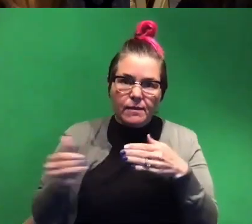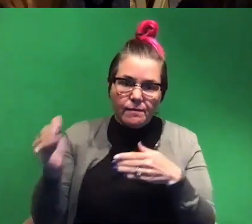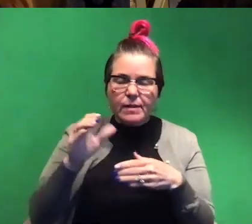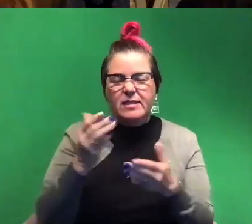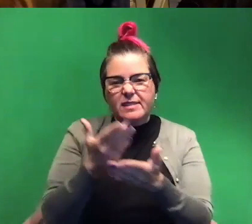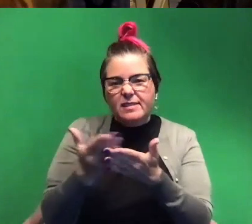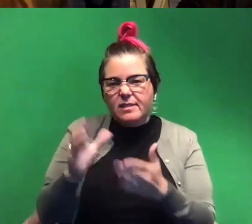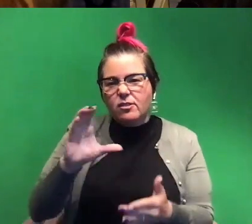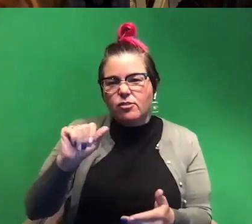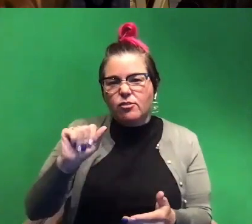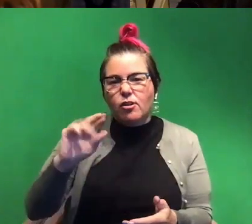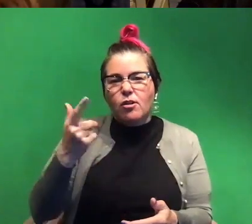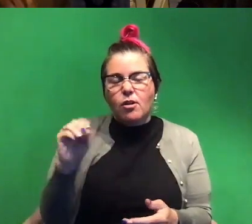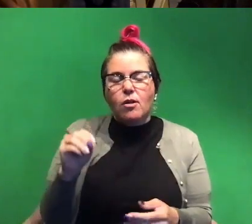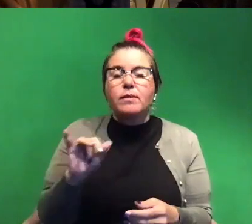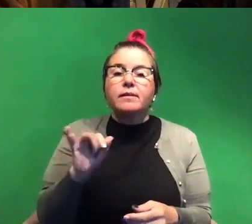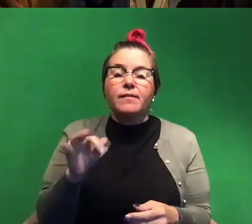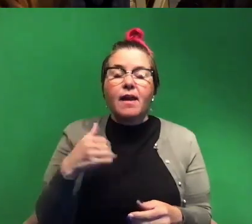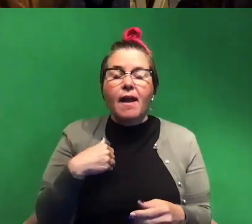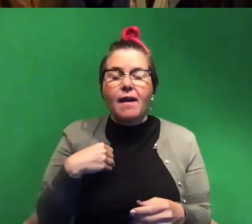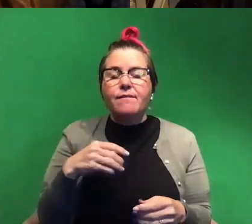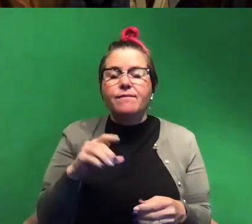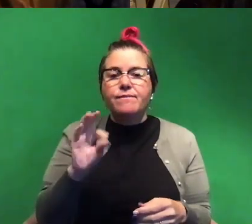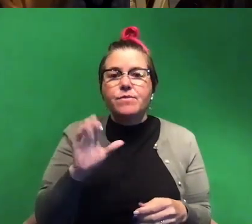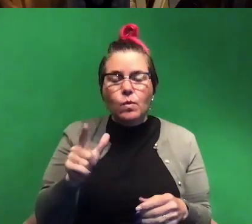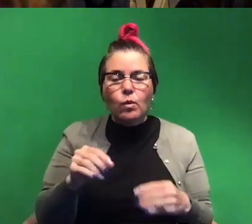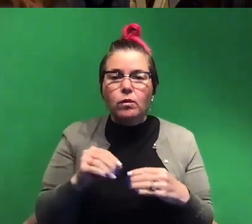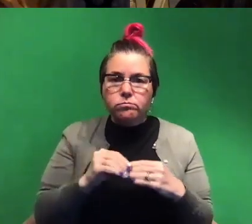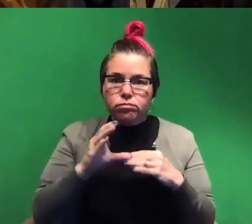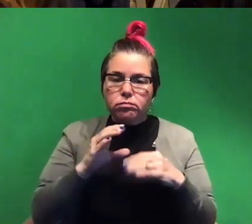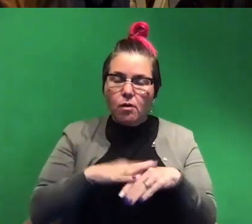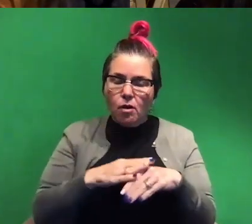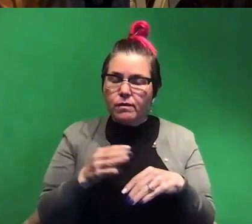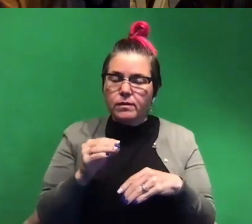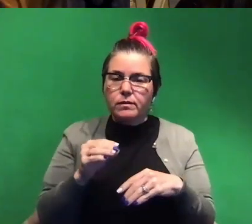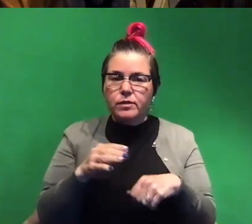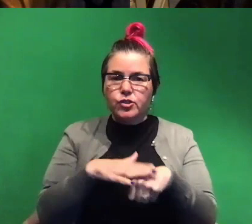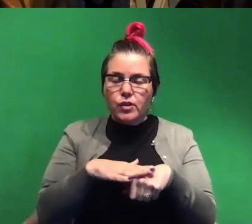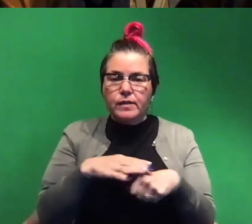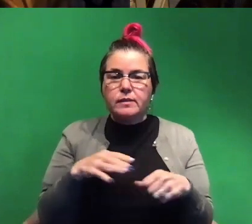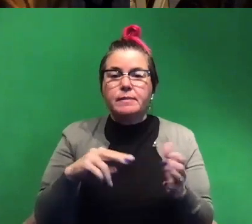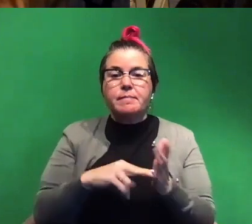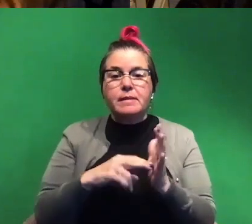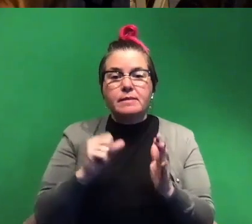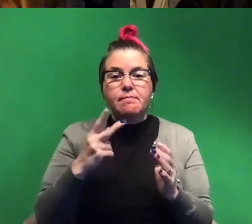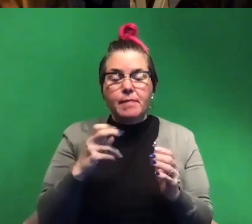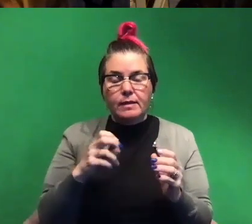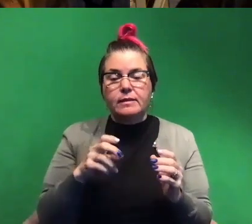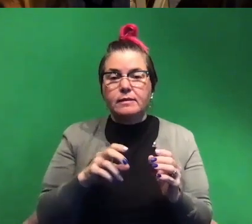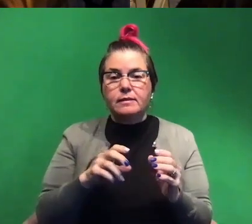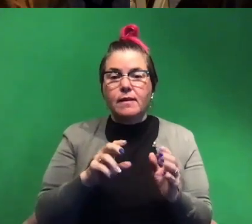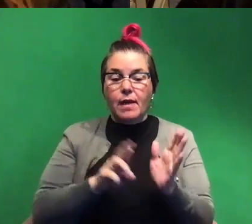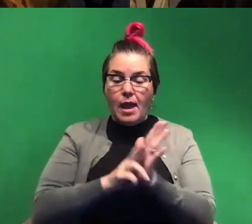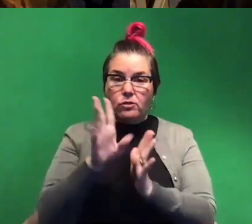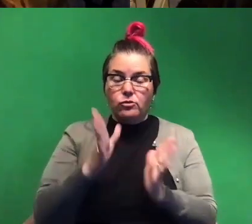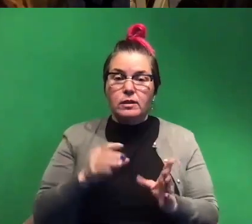cargo-wise. If there's going to be fuel refueling on the surface, that means the spacecraft that the astronauts are traveling